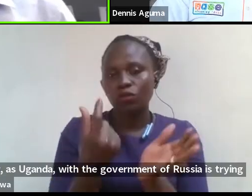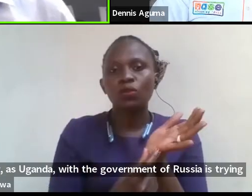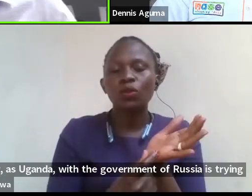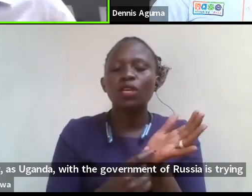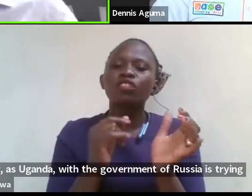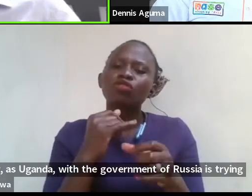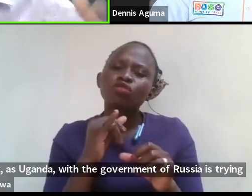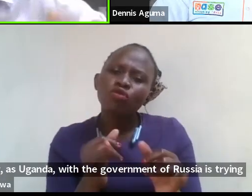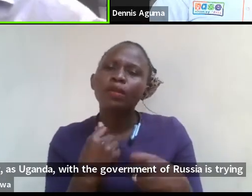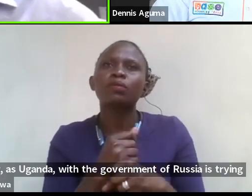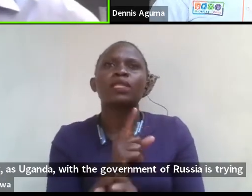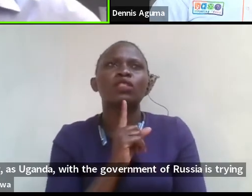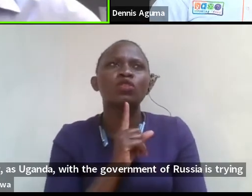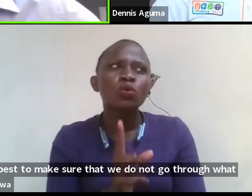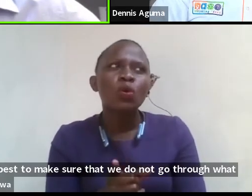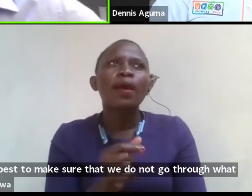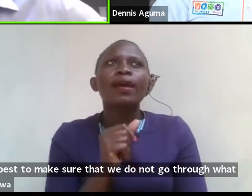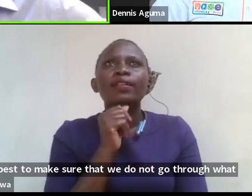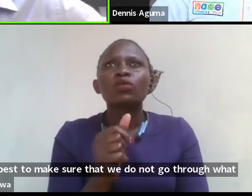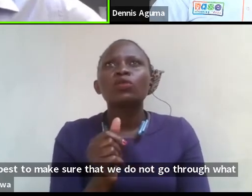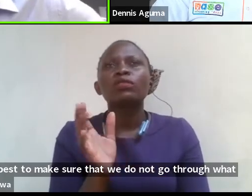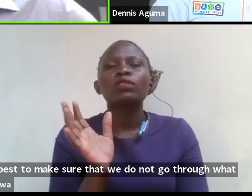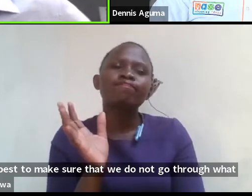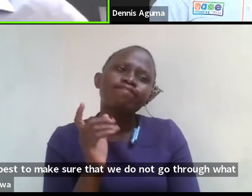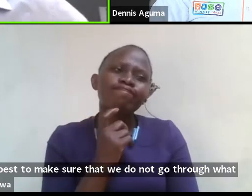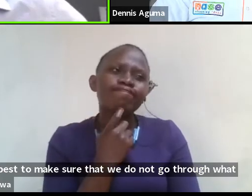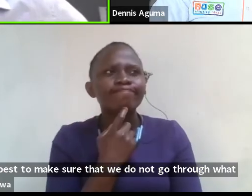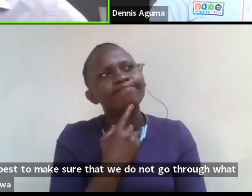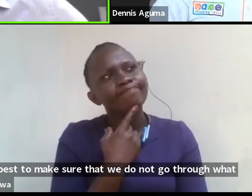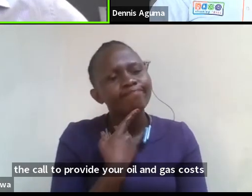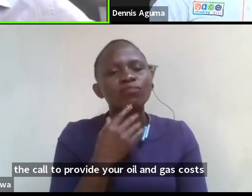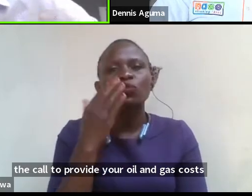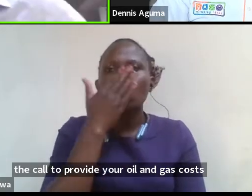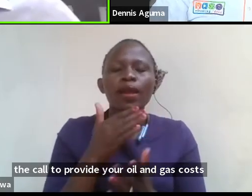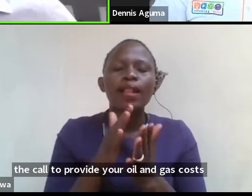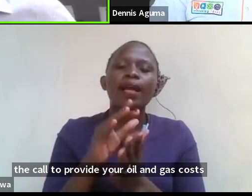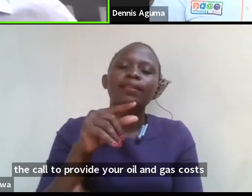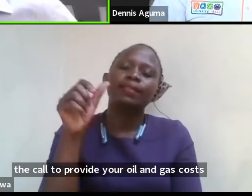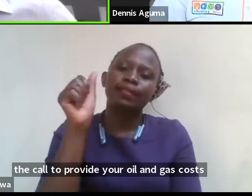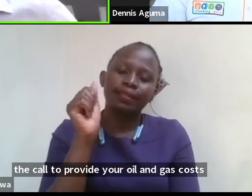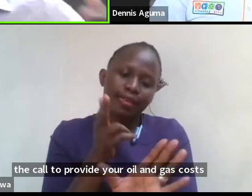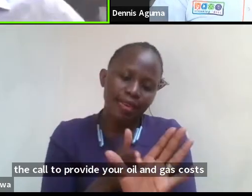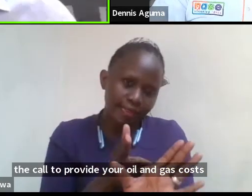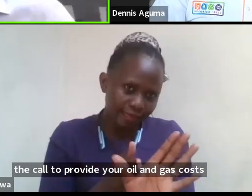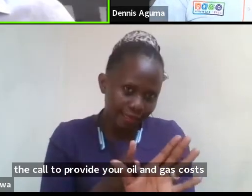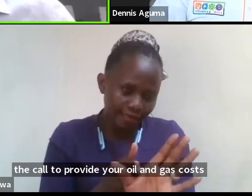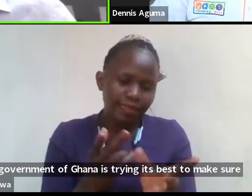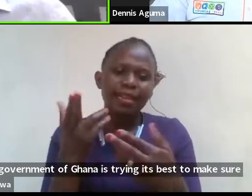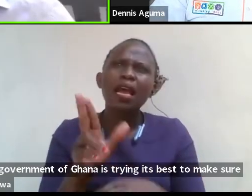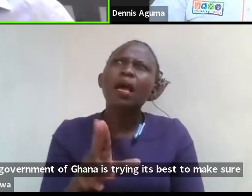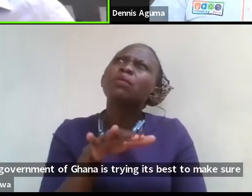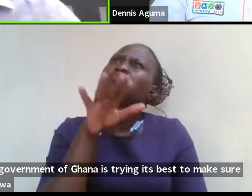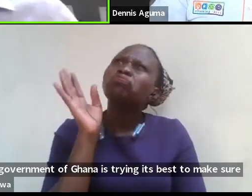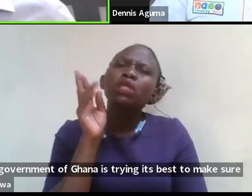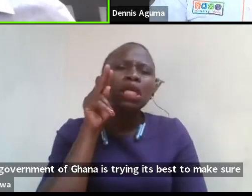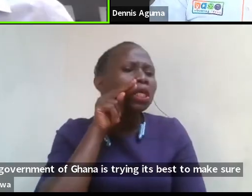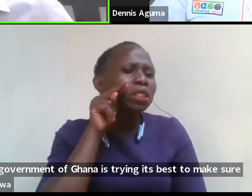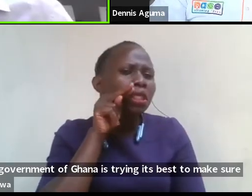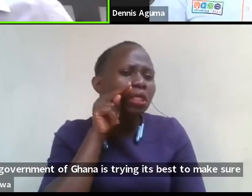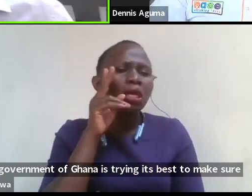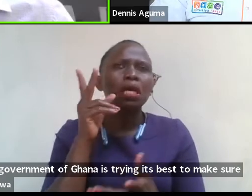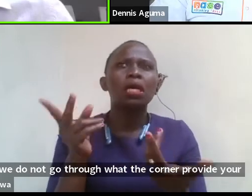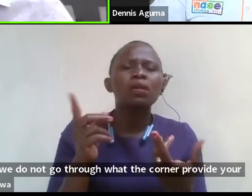go through what they call the proverbial oil and gas curse. This has happened in great countries like Nigeria. This has happened in so